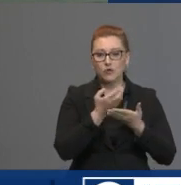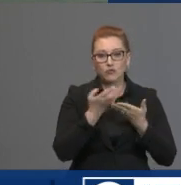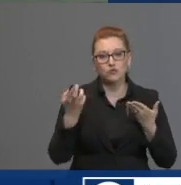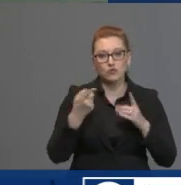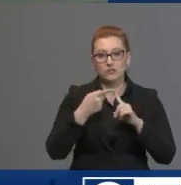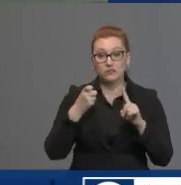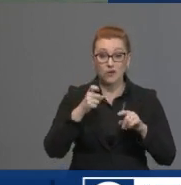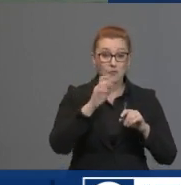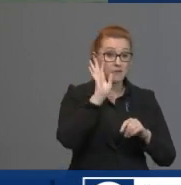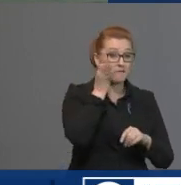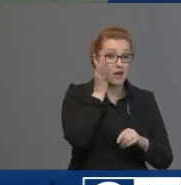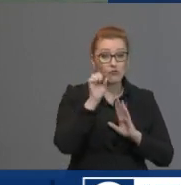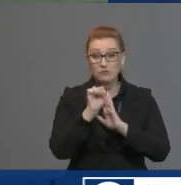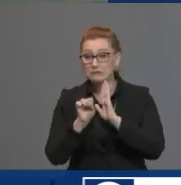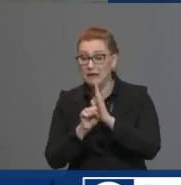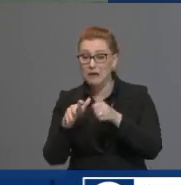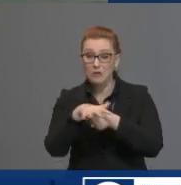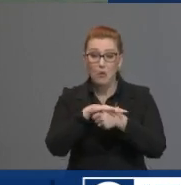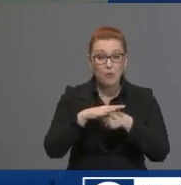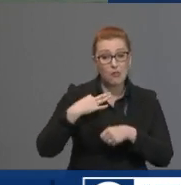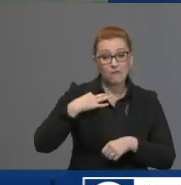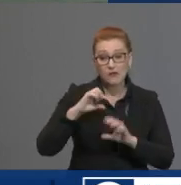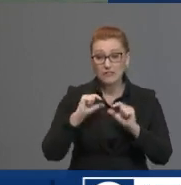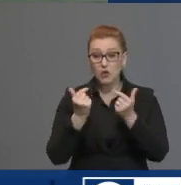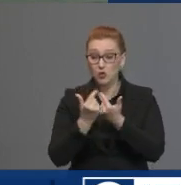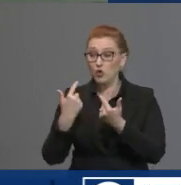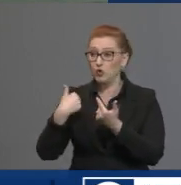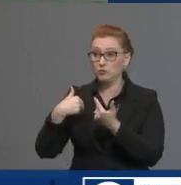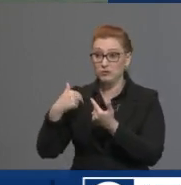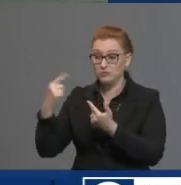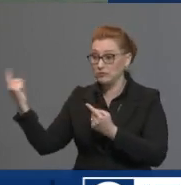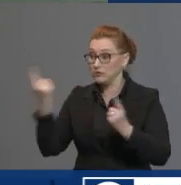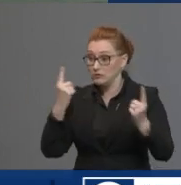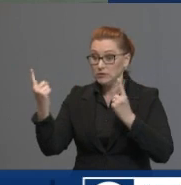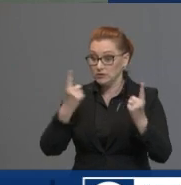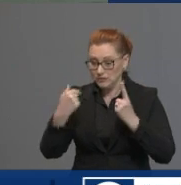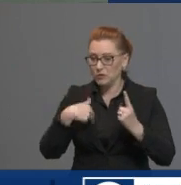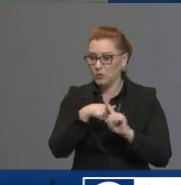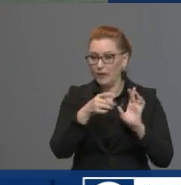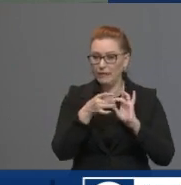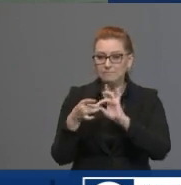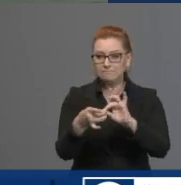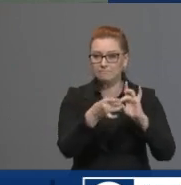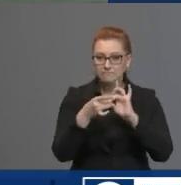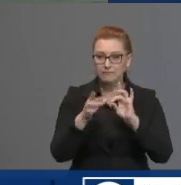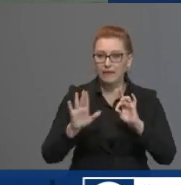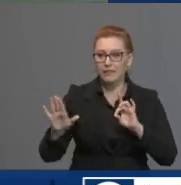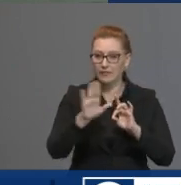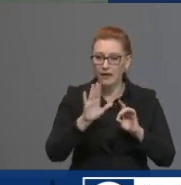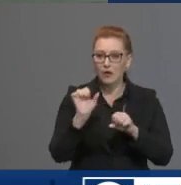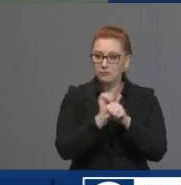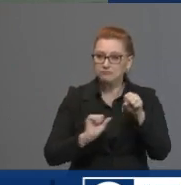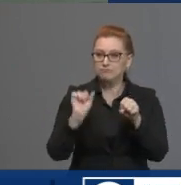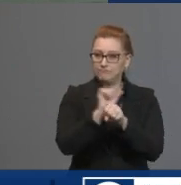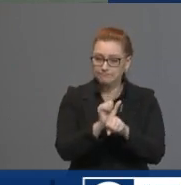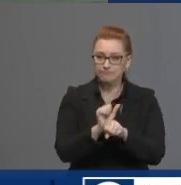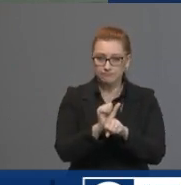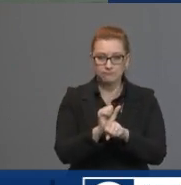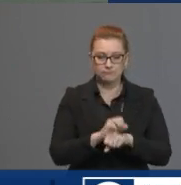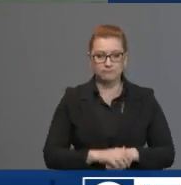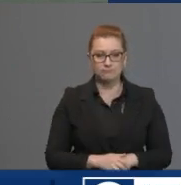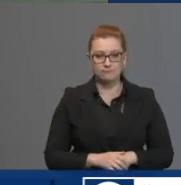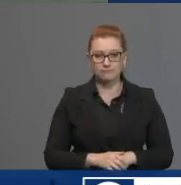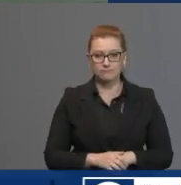state, local, and volunteer groups as we synchronize their efforts as they continue to work in their fight against